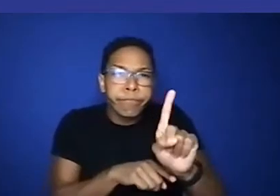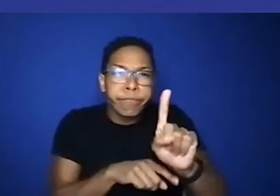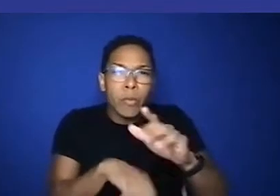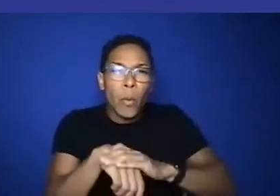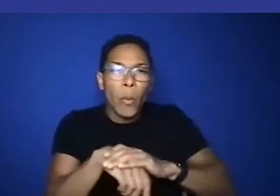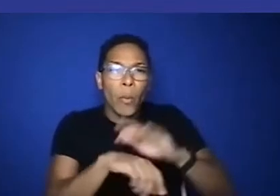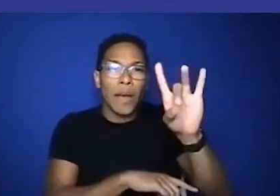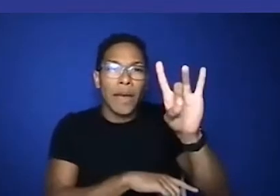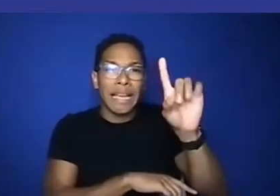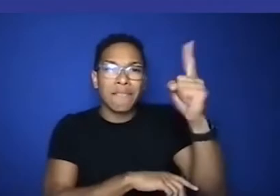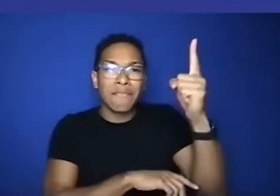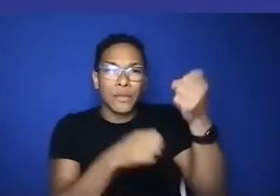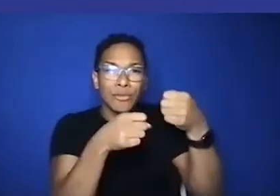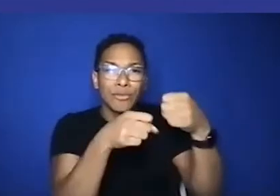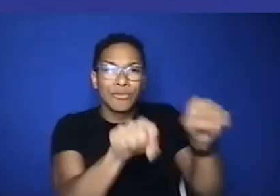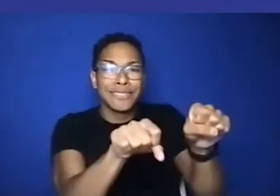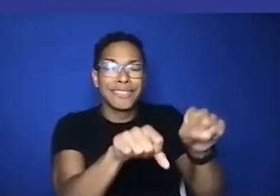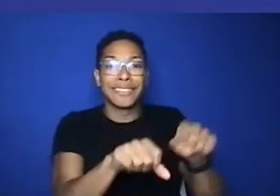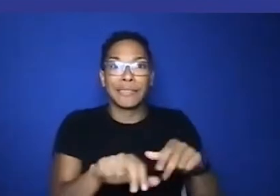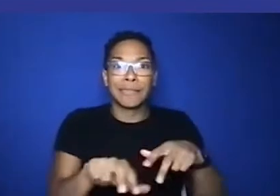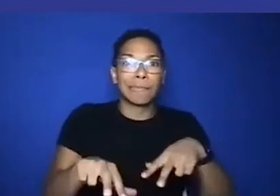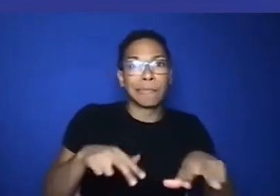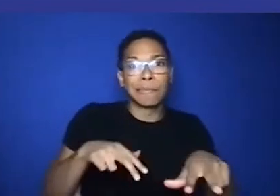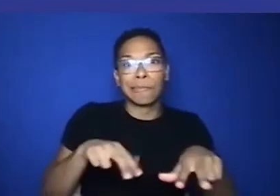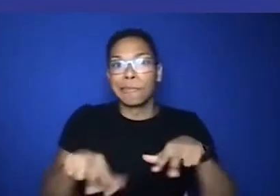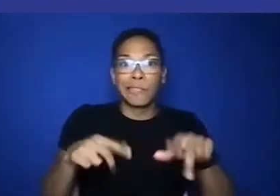Street, and we were going to the